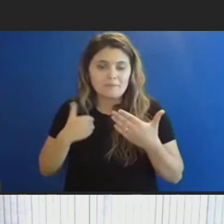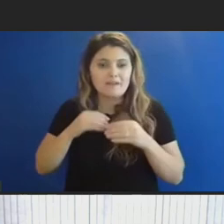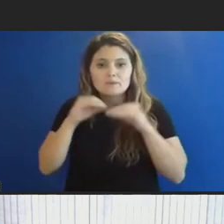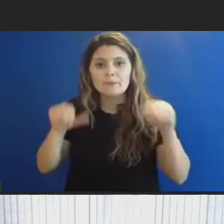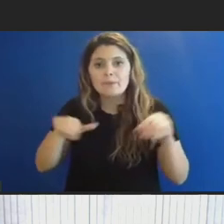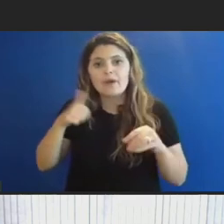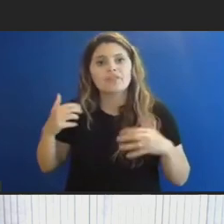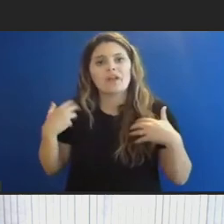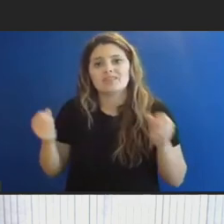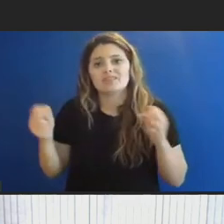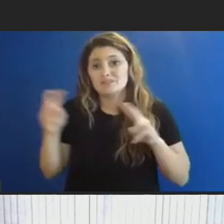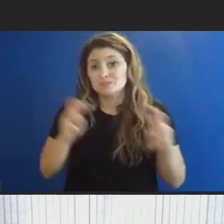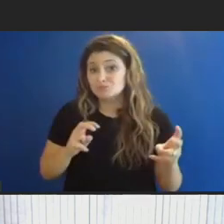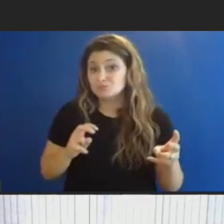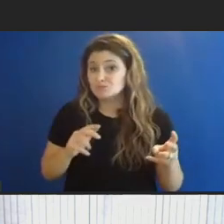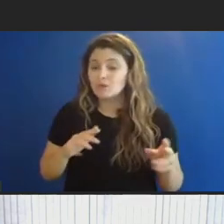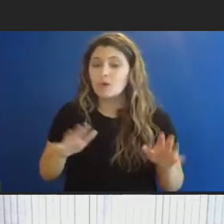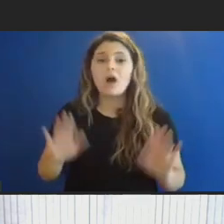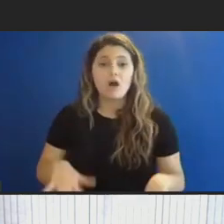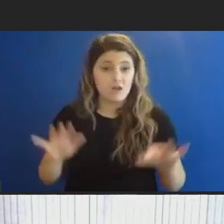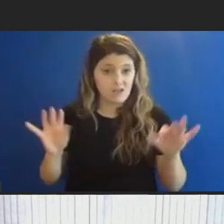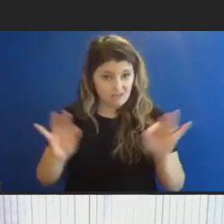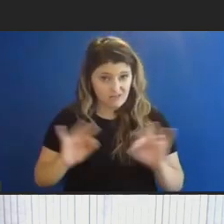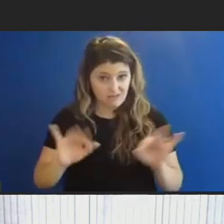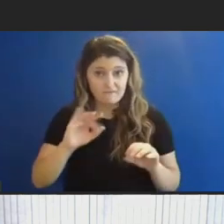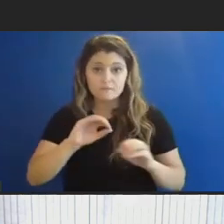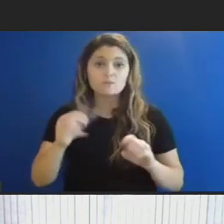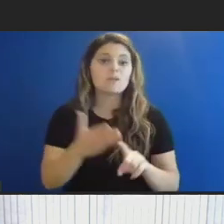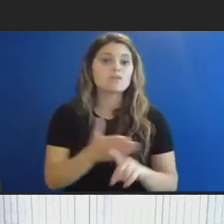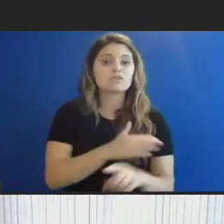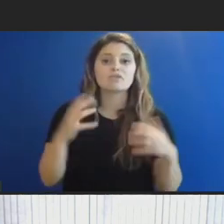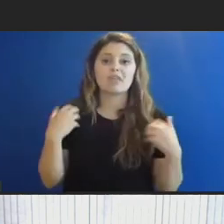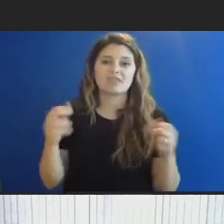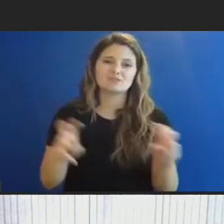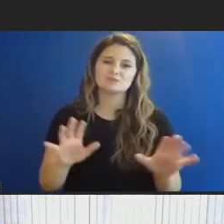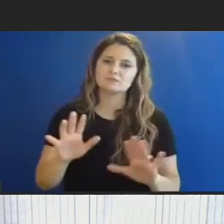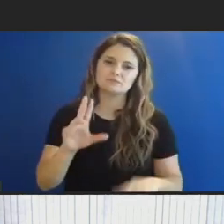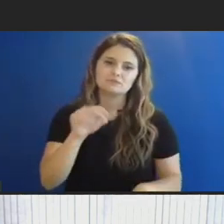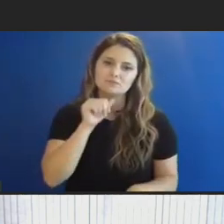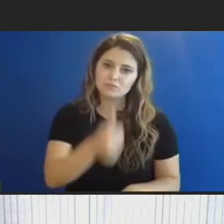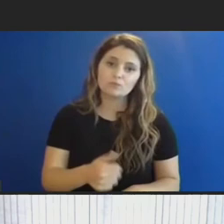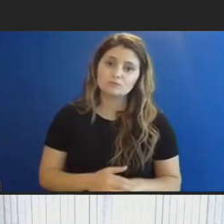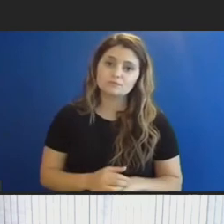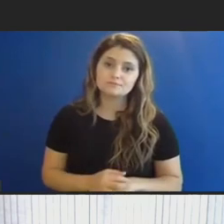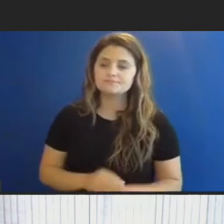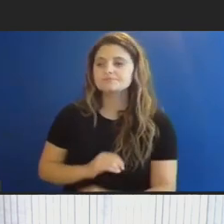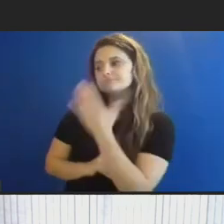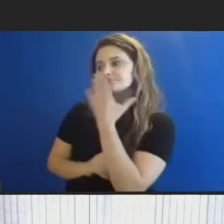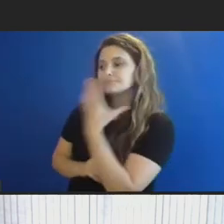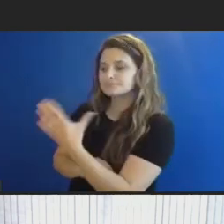not take this lightly. All right. Thank you. I appreciate it, Dr. Cook.